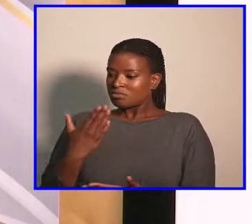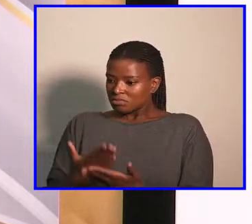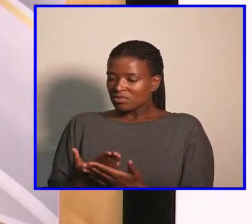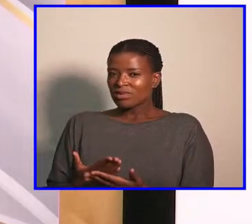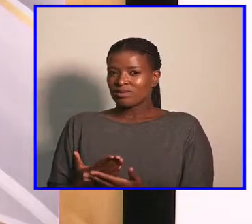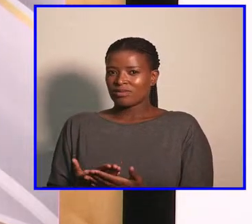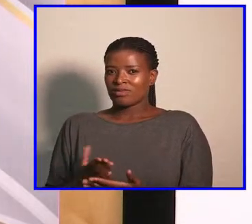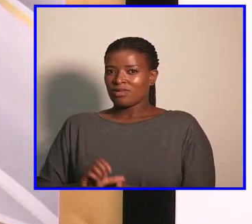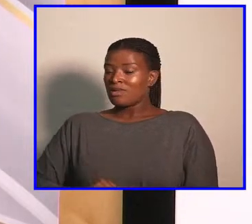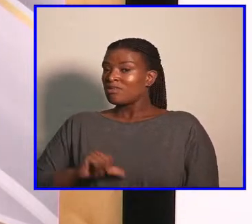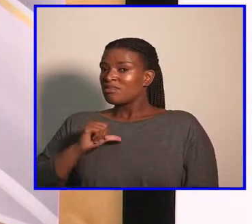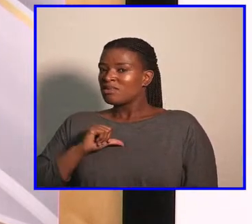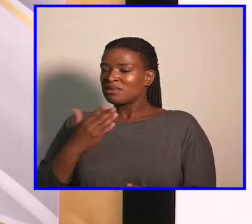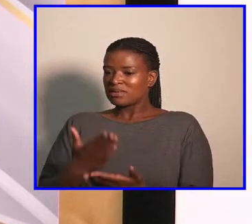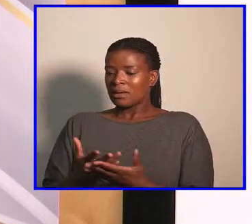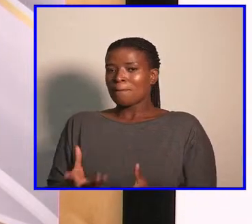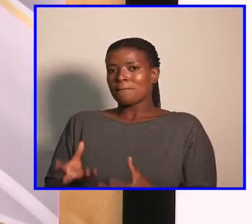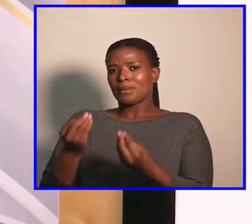role